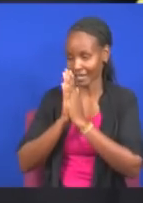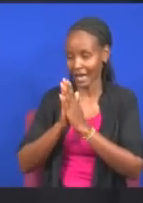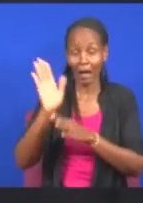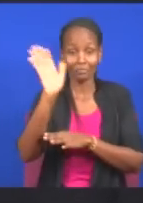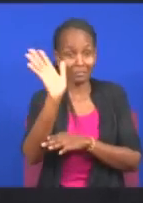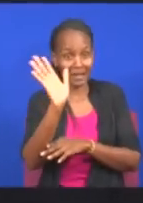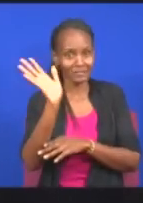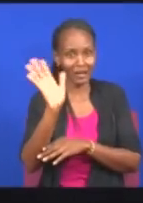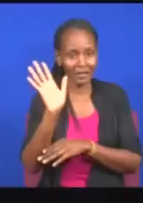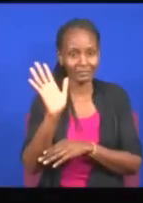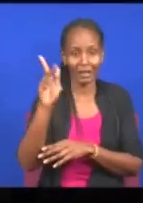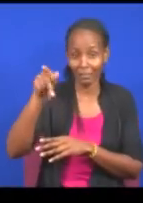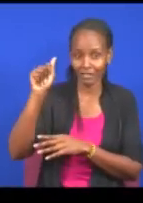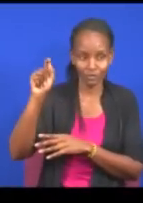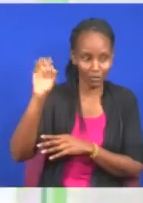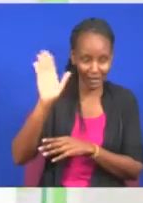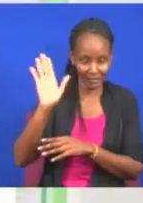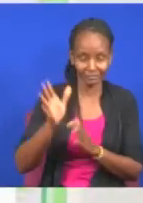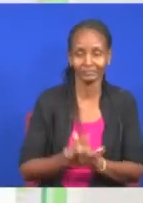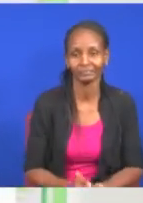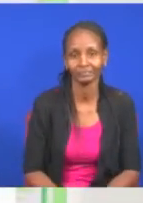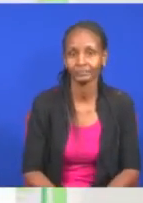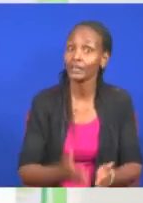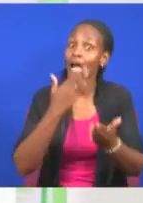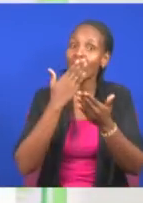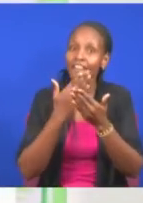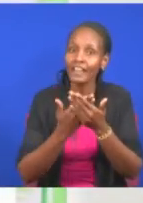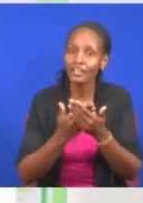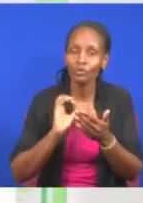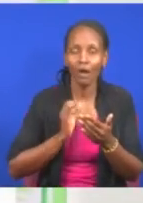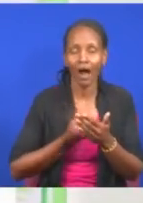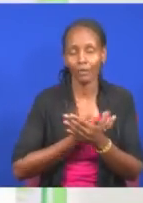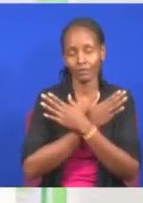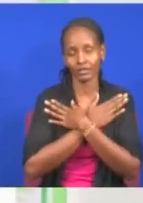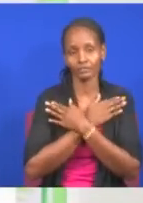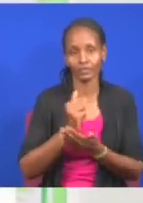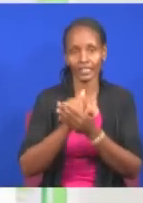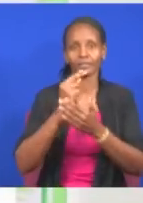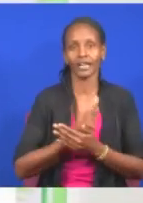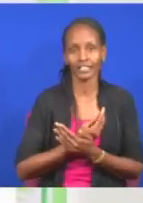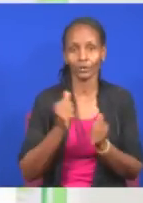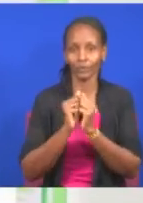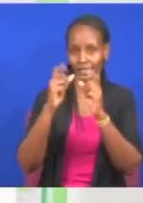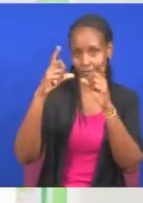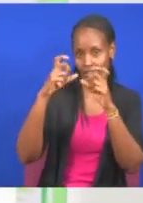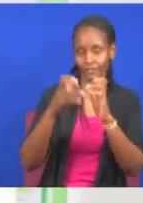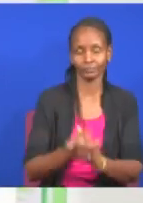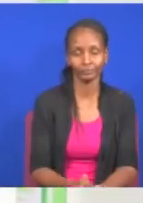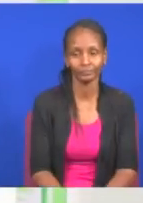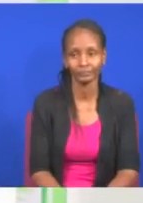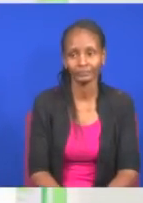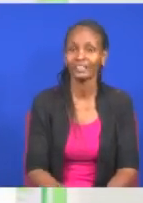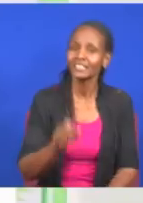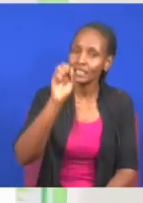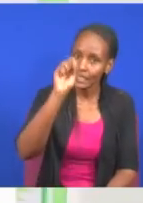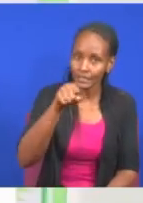bye-bye, Pato, bye. Thank you, our friends, for helping us with the picture.